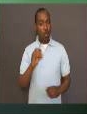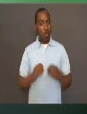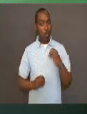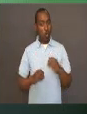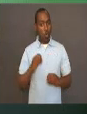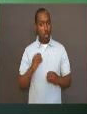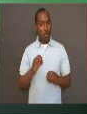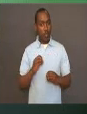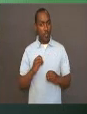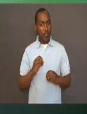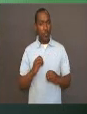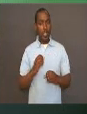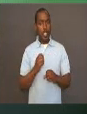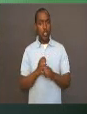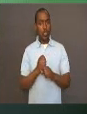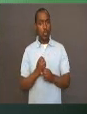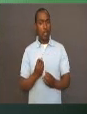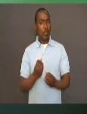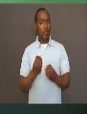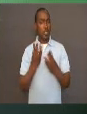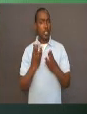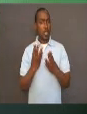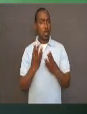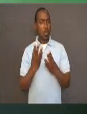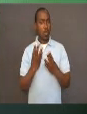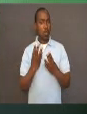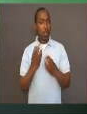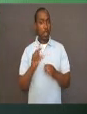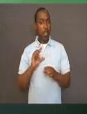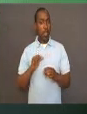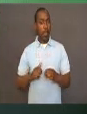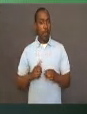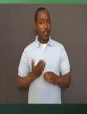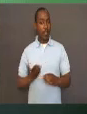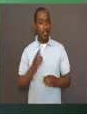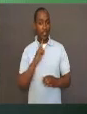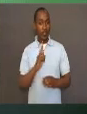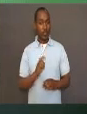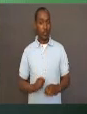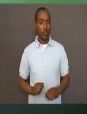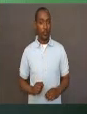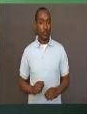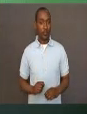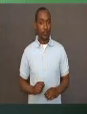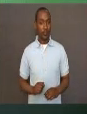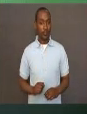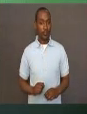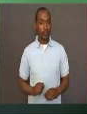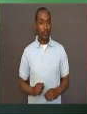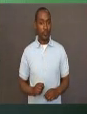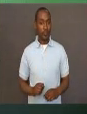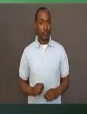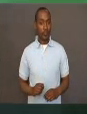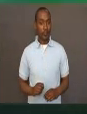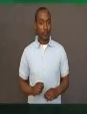Microorganisms make up the majority of all the living things on Earth.